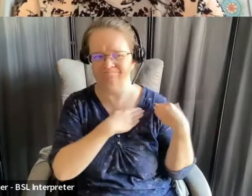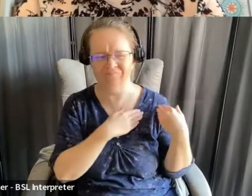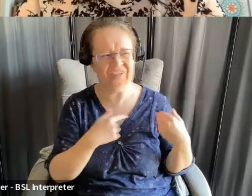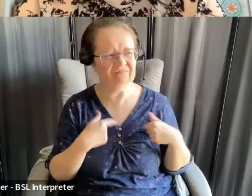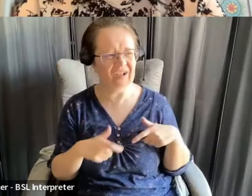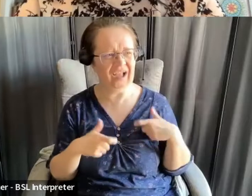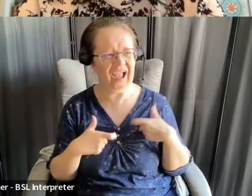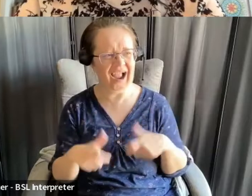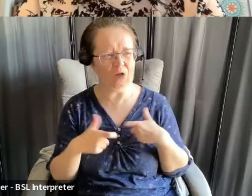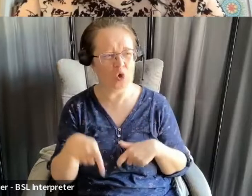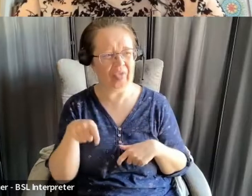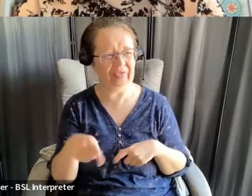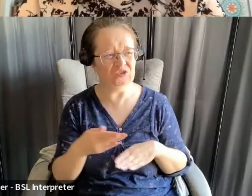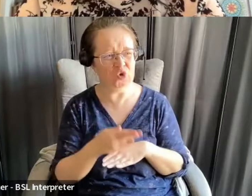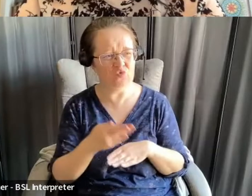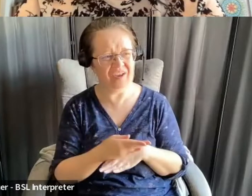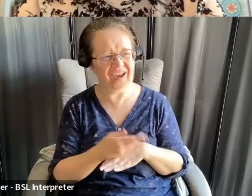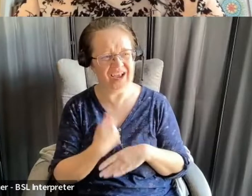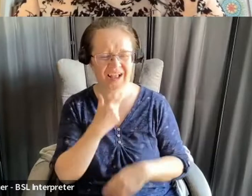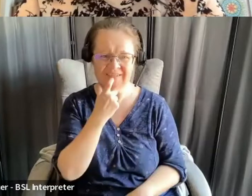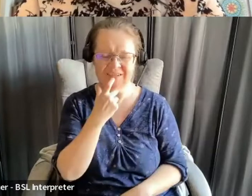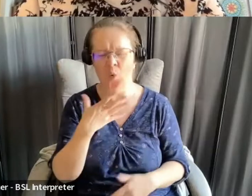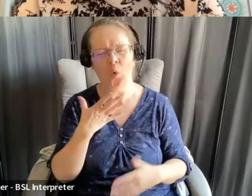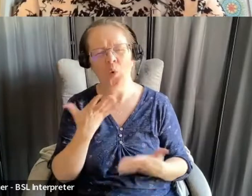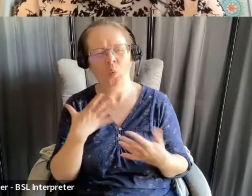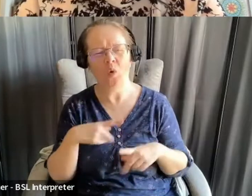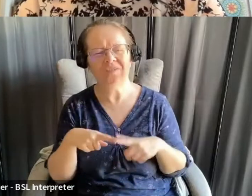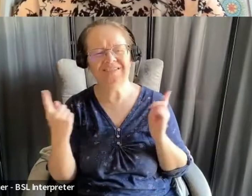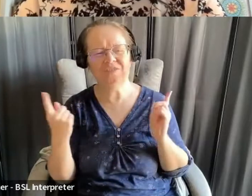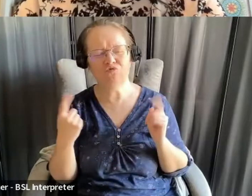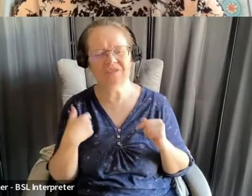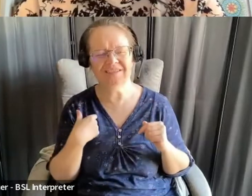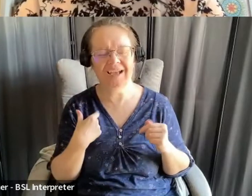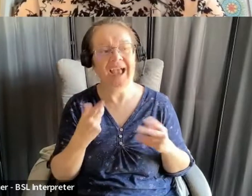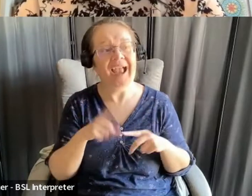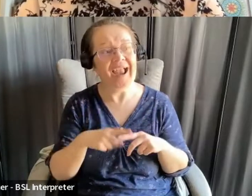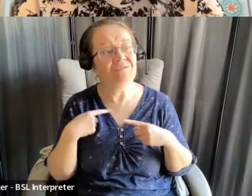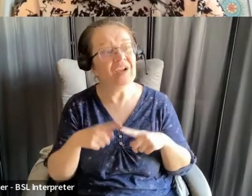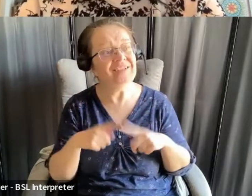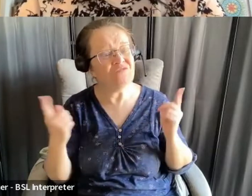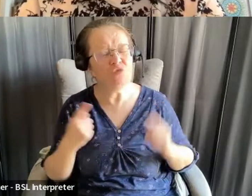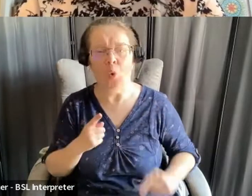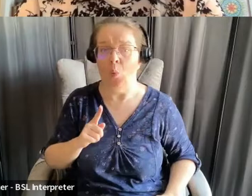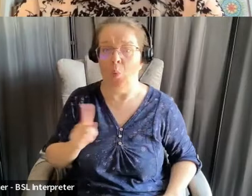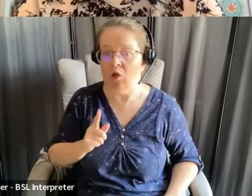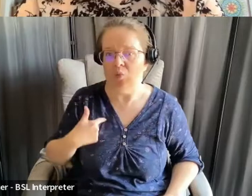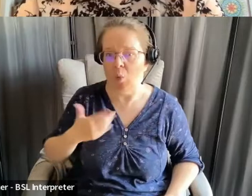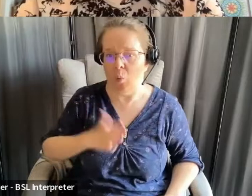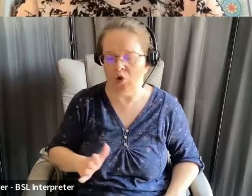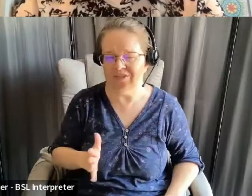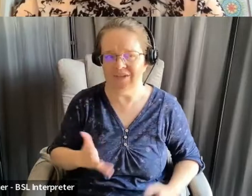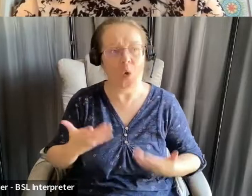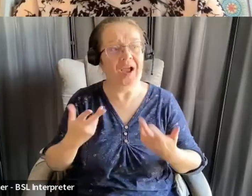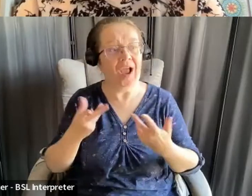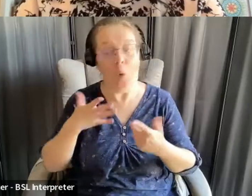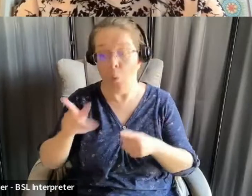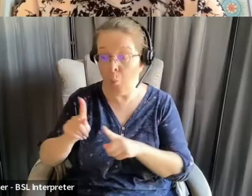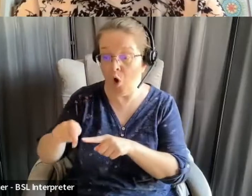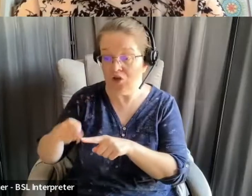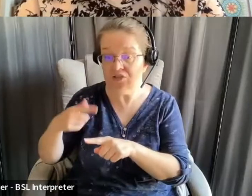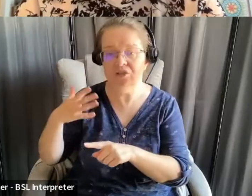this career, or do I want to do something different? And if so, what, and how do I get there? I went to see an